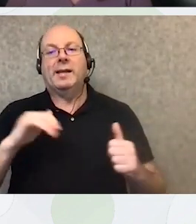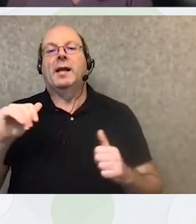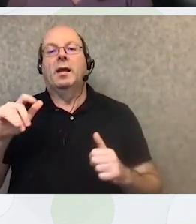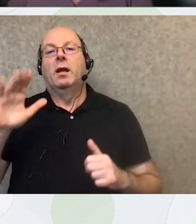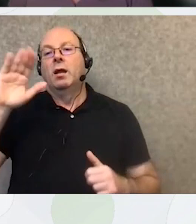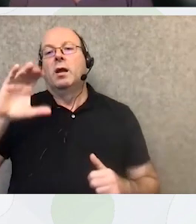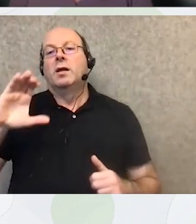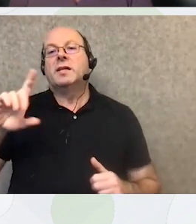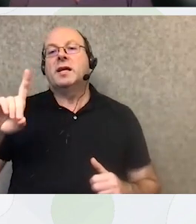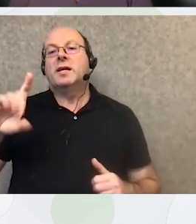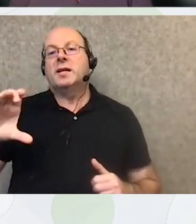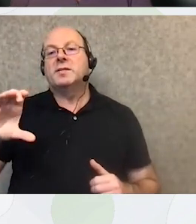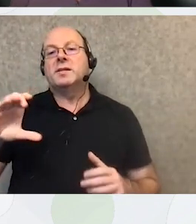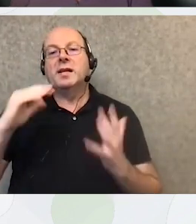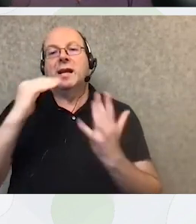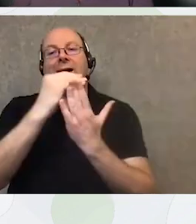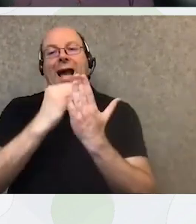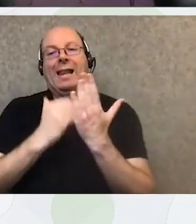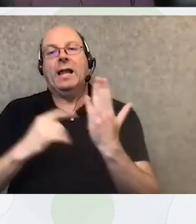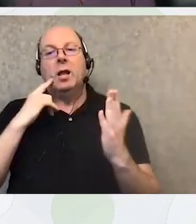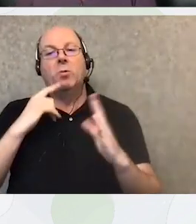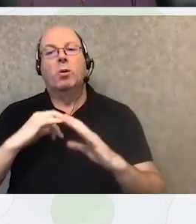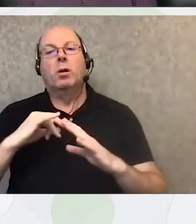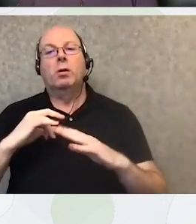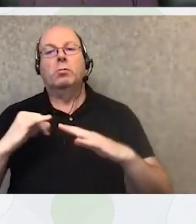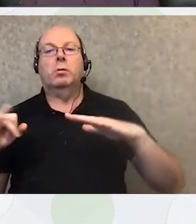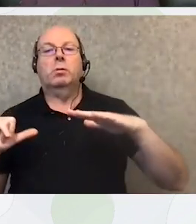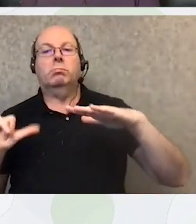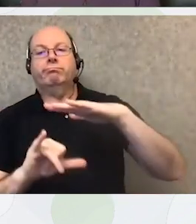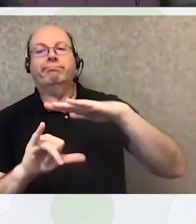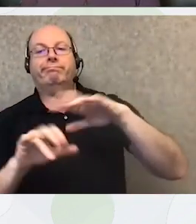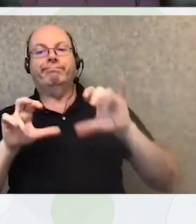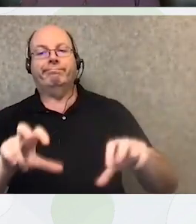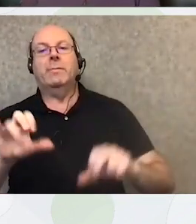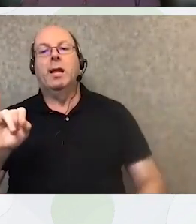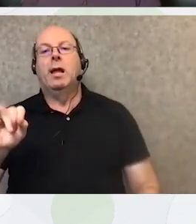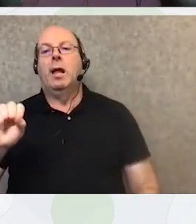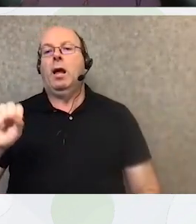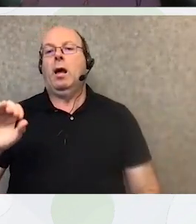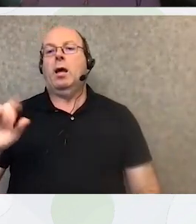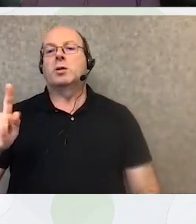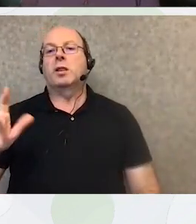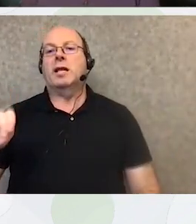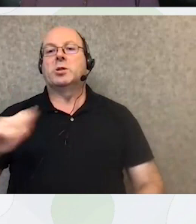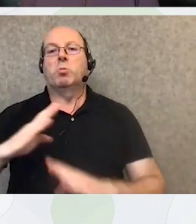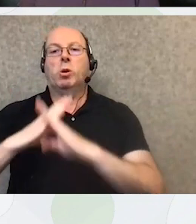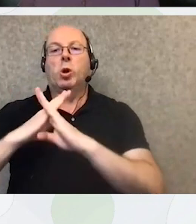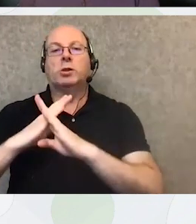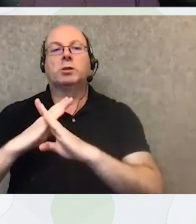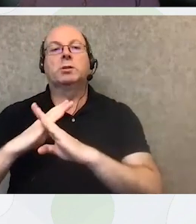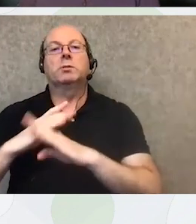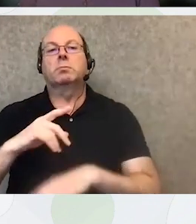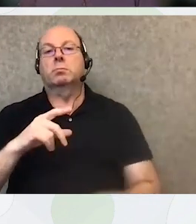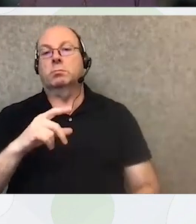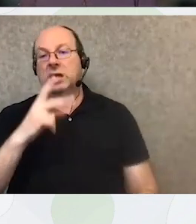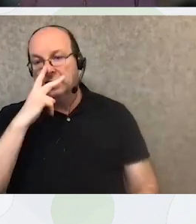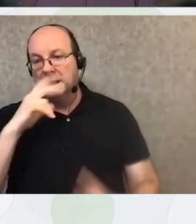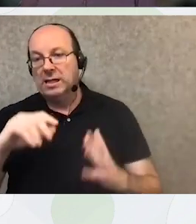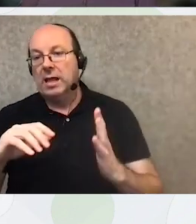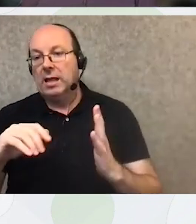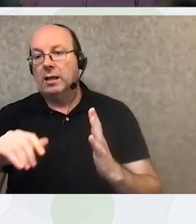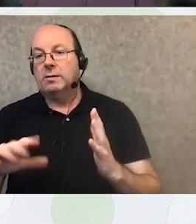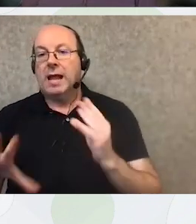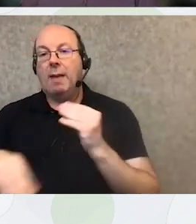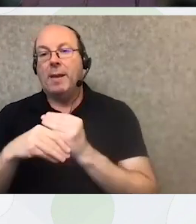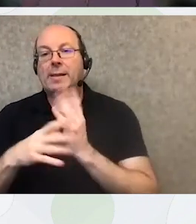the CDC Guideline for Isolation Precautions, Preventing Transmission of Infectious Agents in Healthcare Settings. I think it's a really great